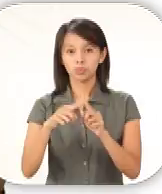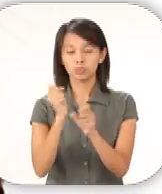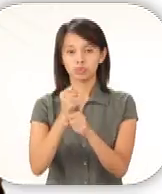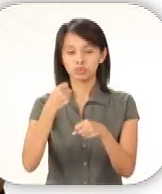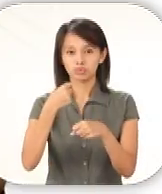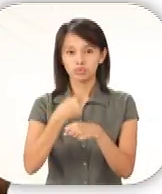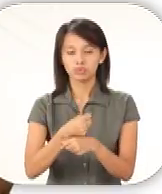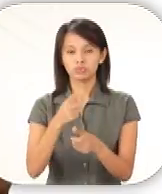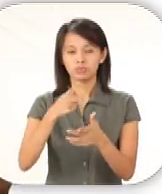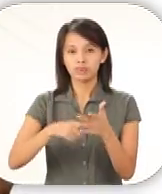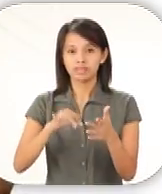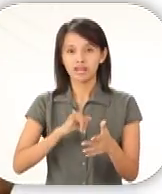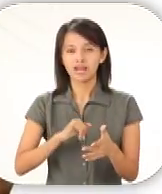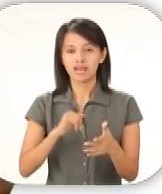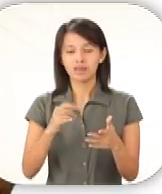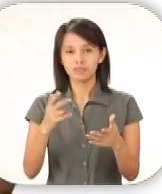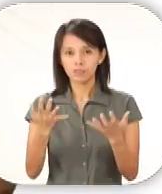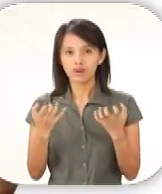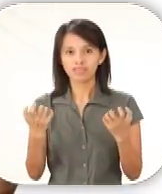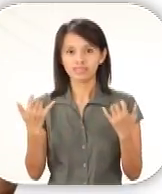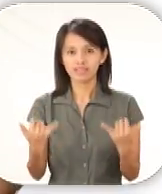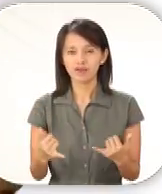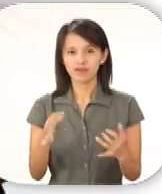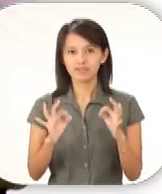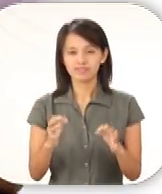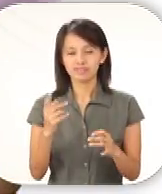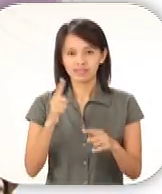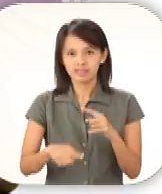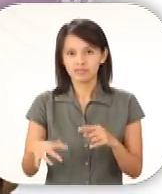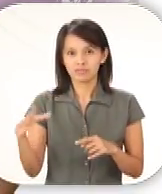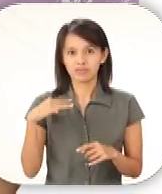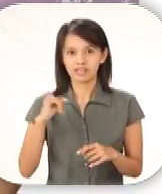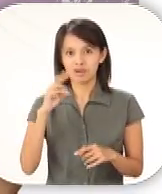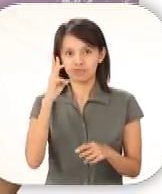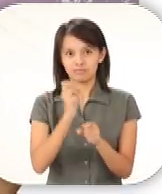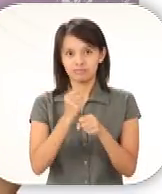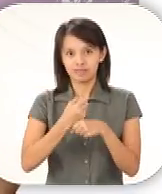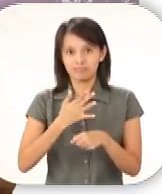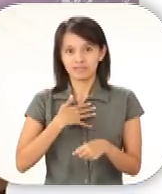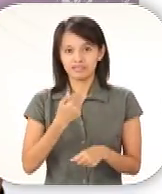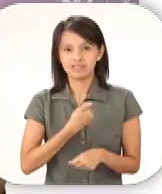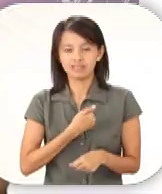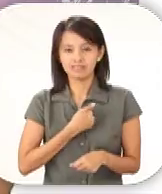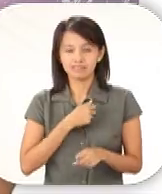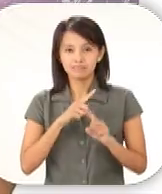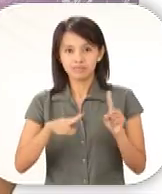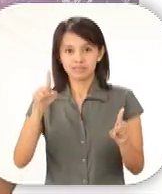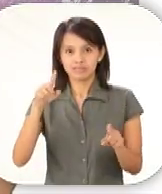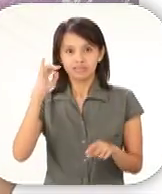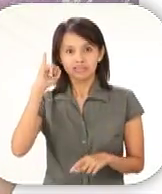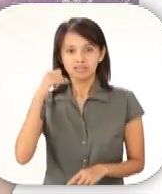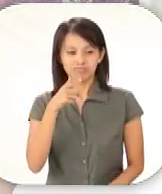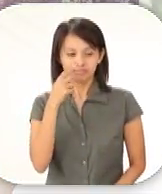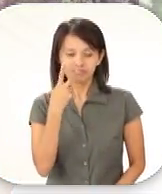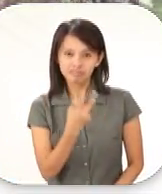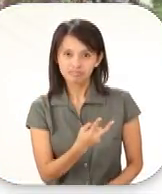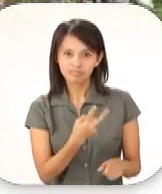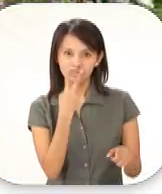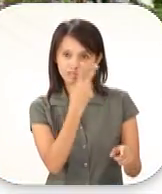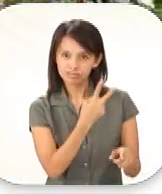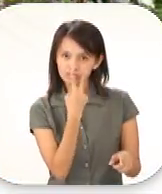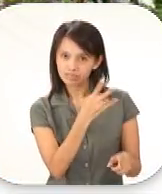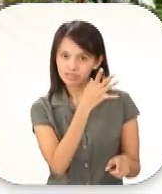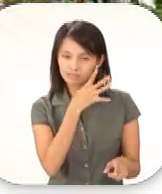to produce what I need right now. If I cannot wait, I will produce it for myself. But St. James says, look